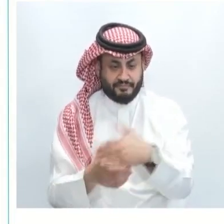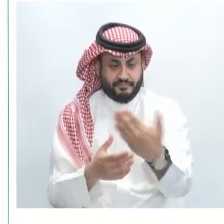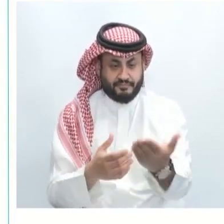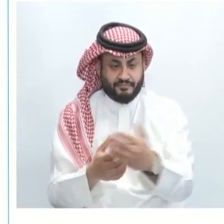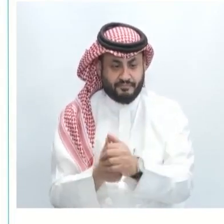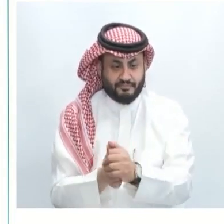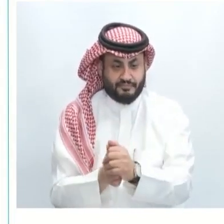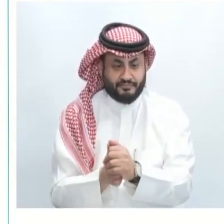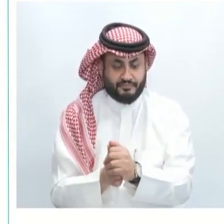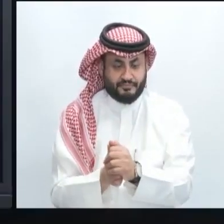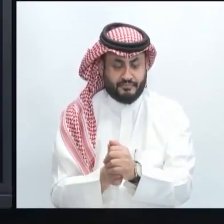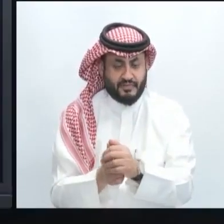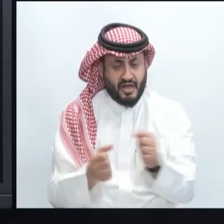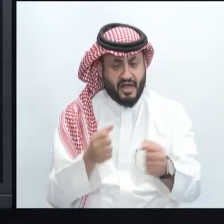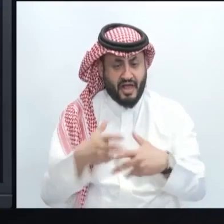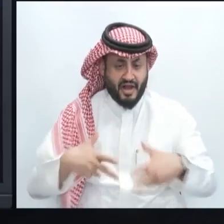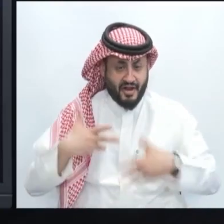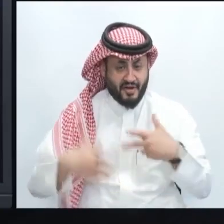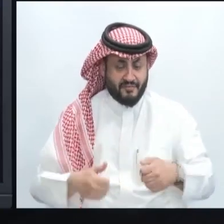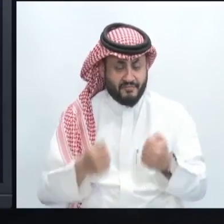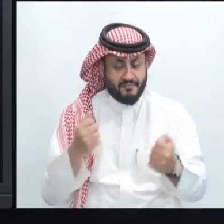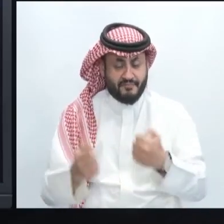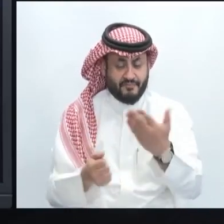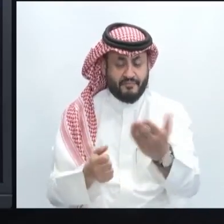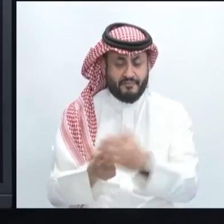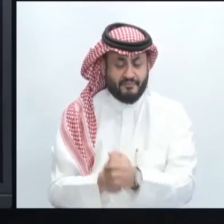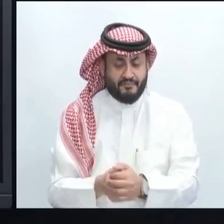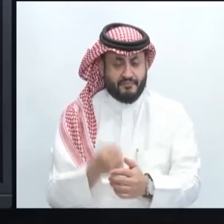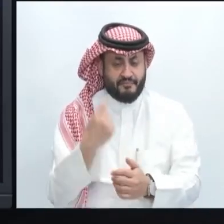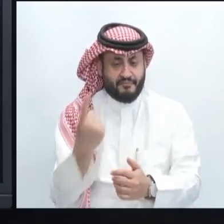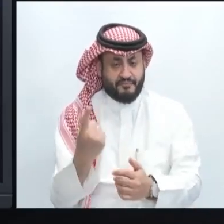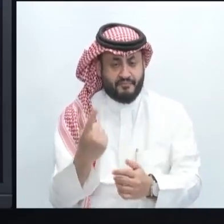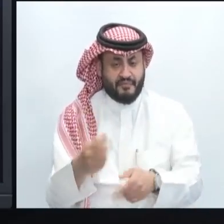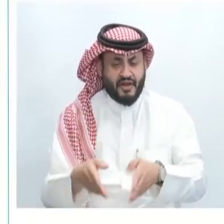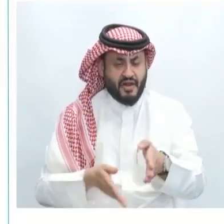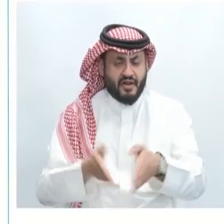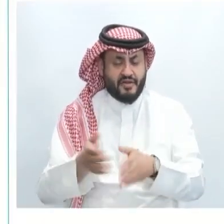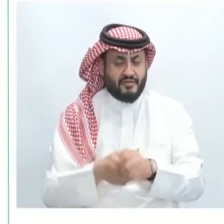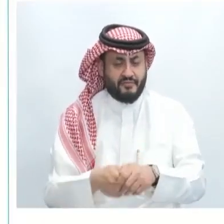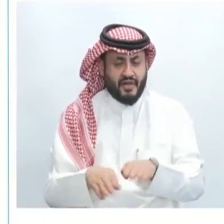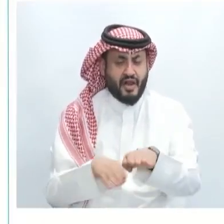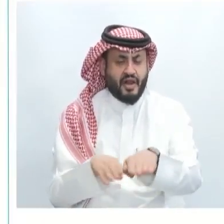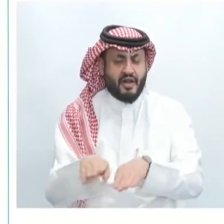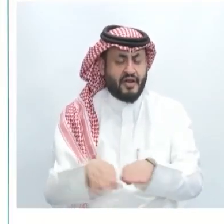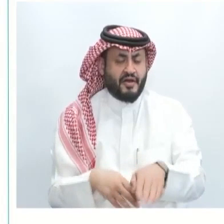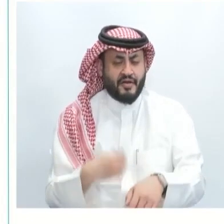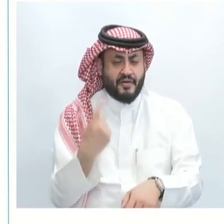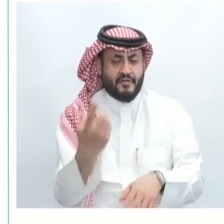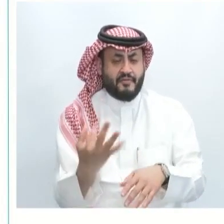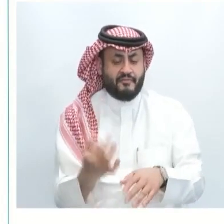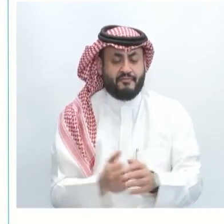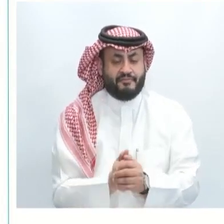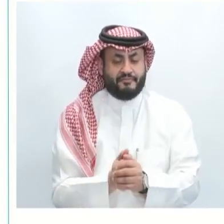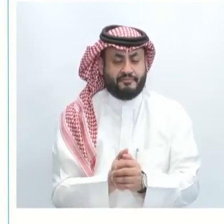go to a funny game which is called the number race. The number race. So here we have